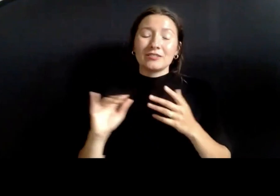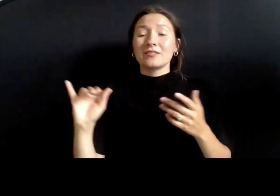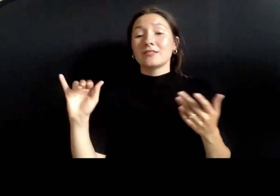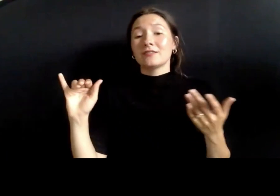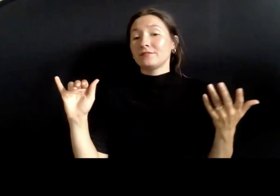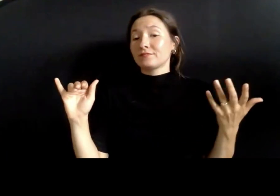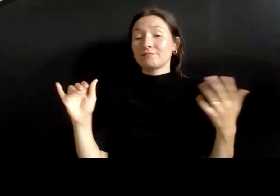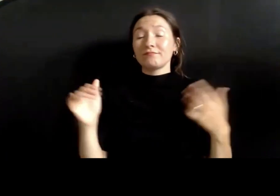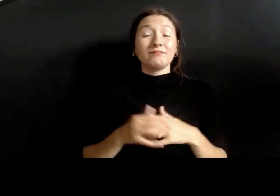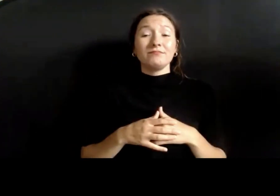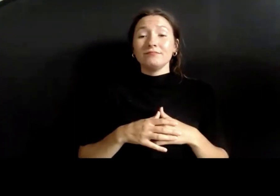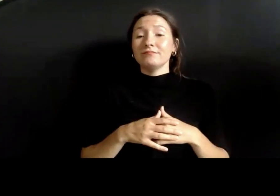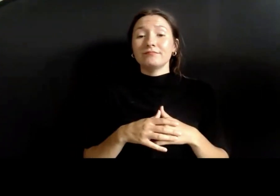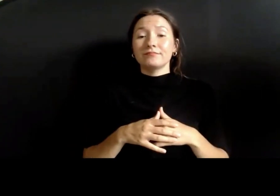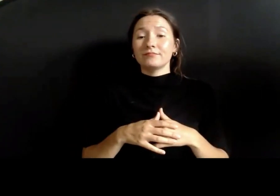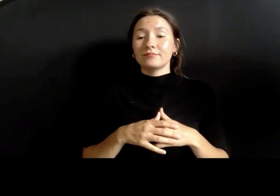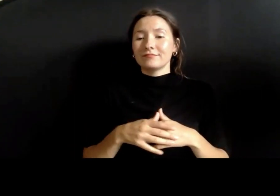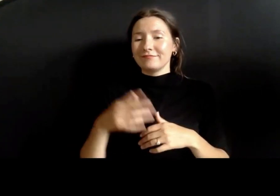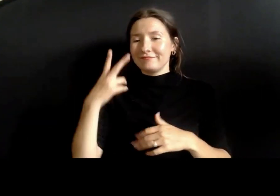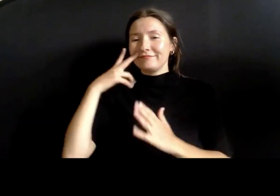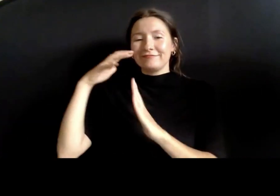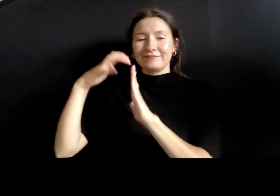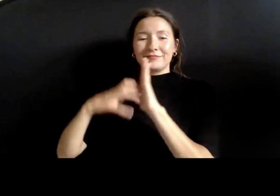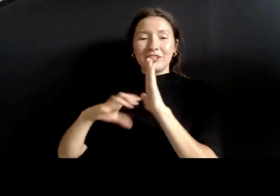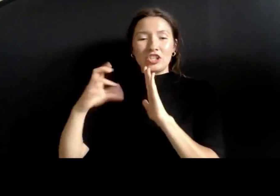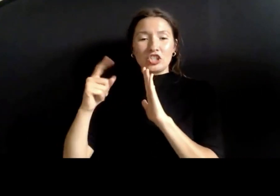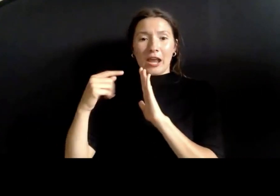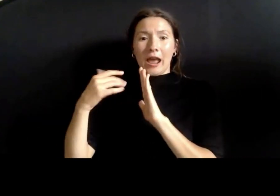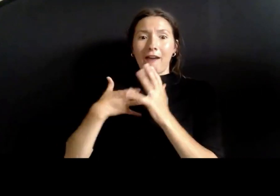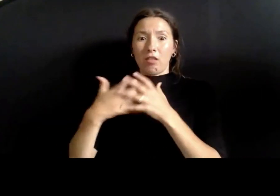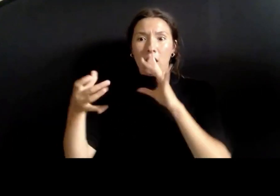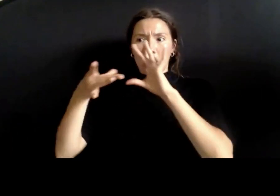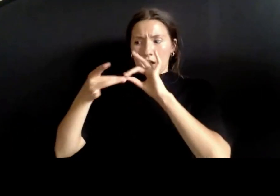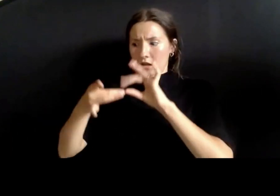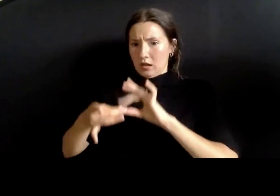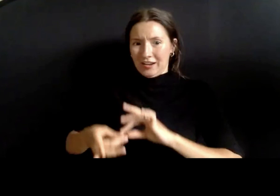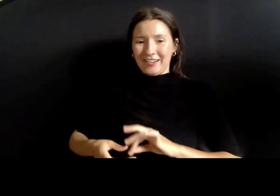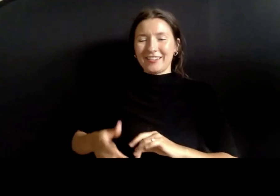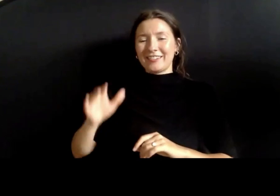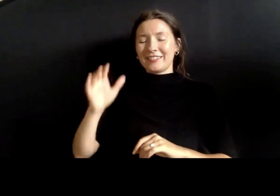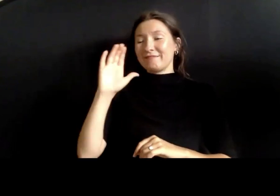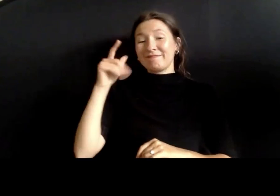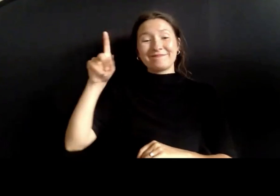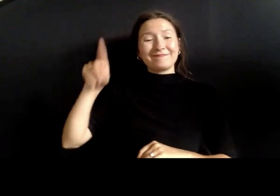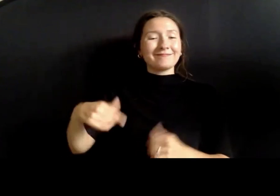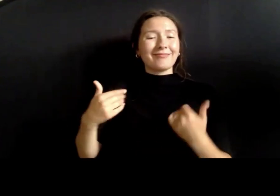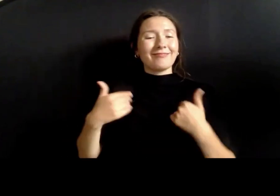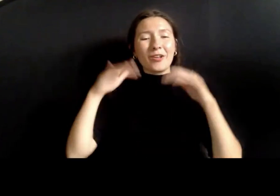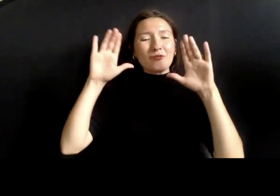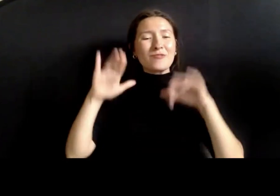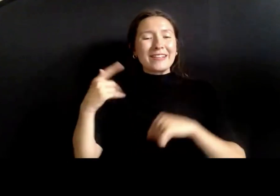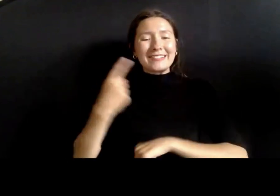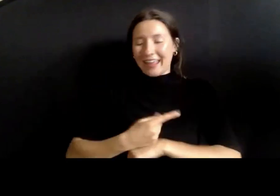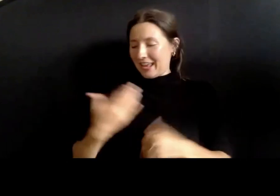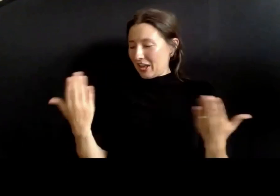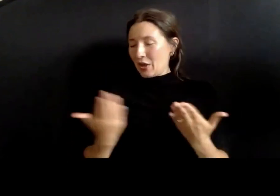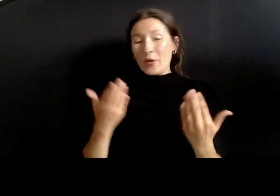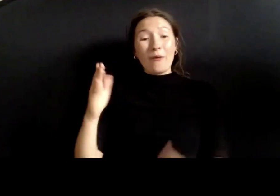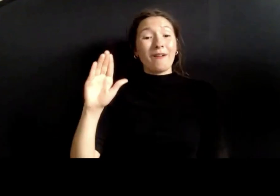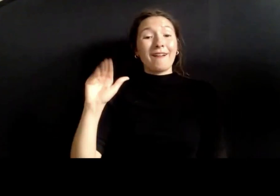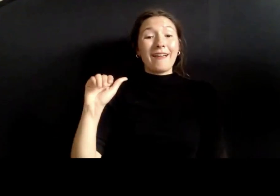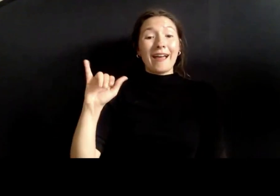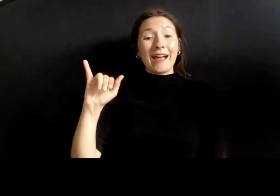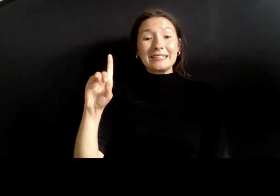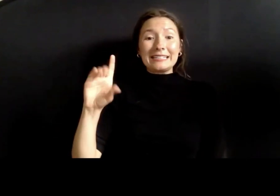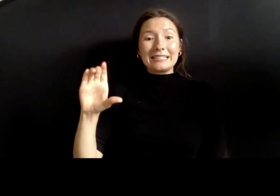just having a really great day here at AIDC 21. And next session, Brian Dusablon, who I know Brian